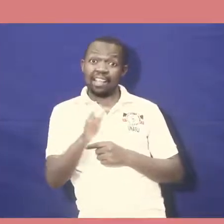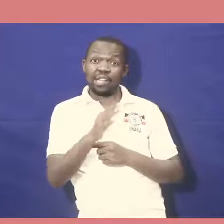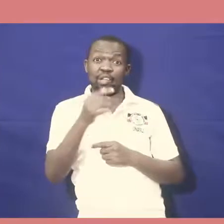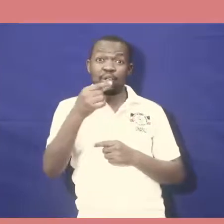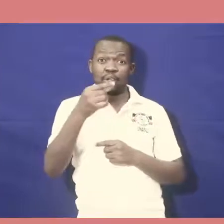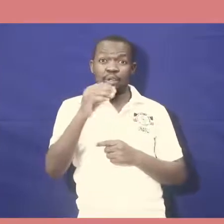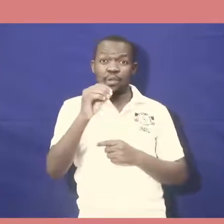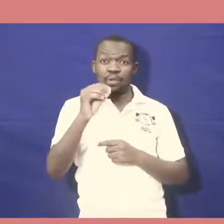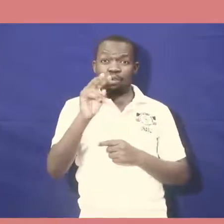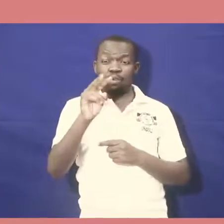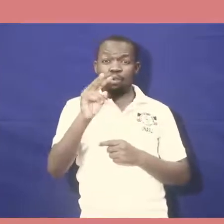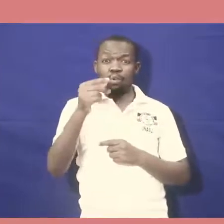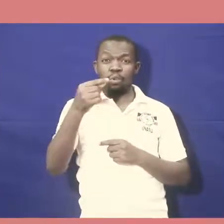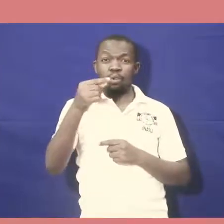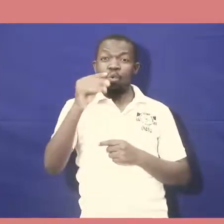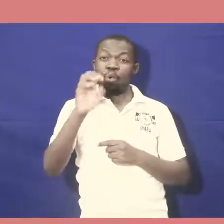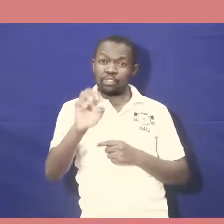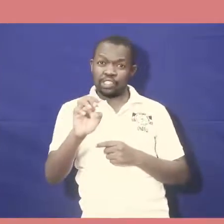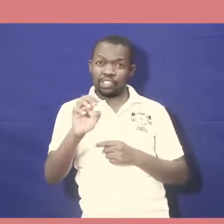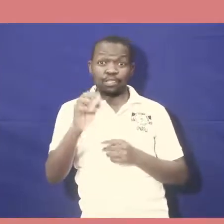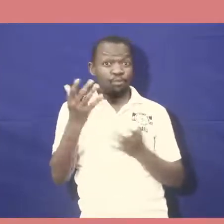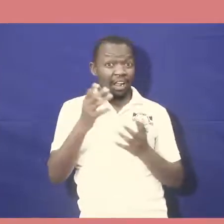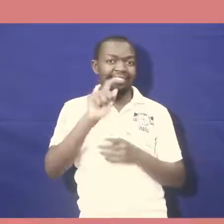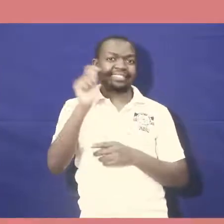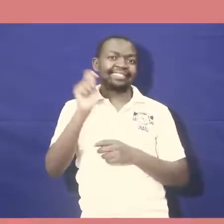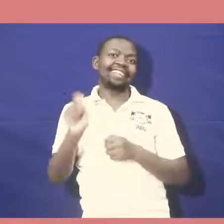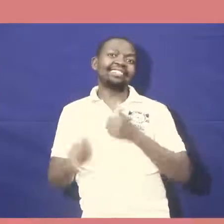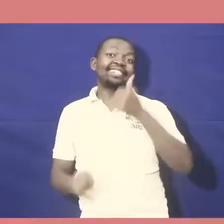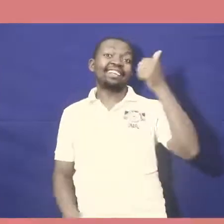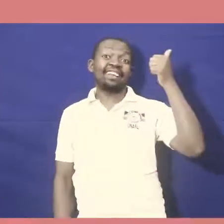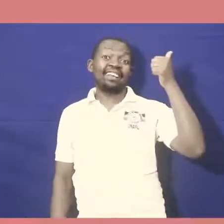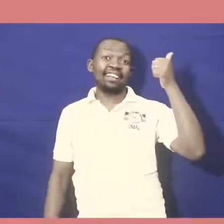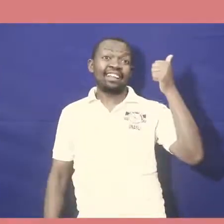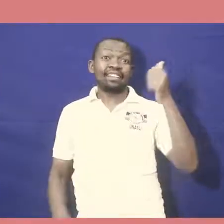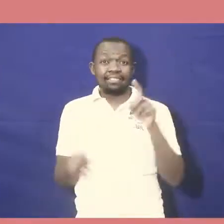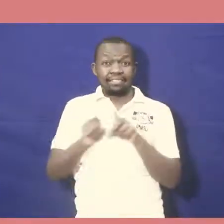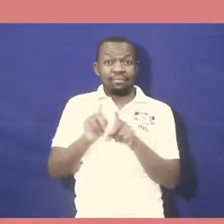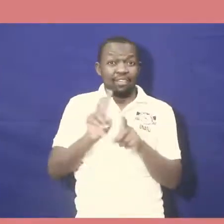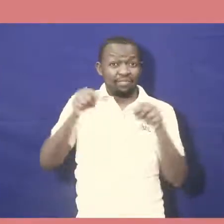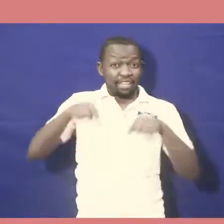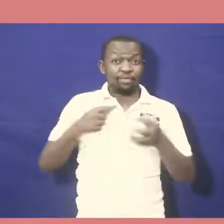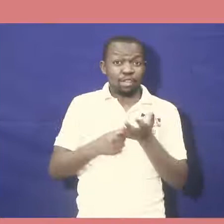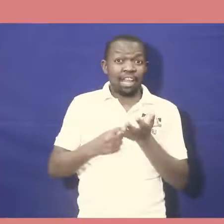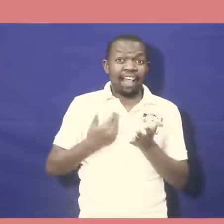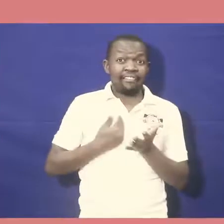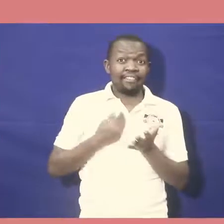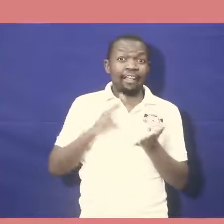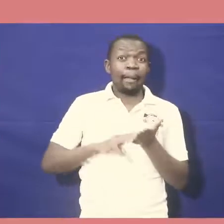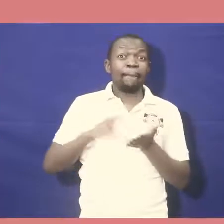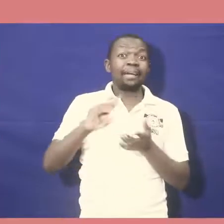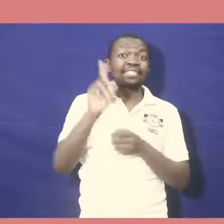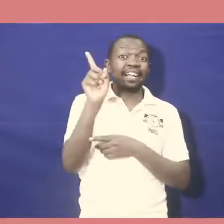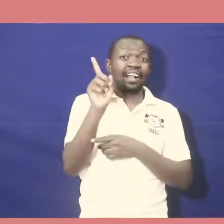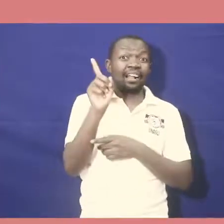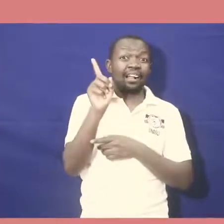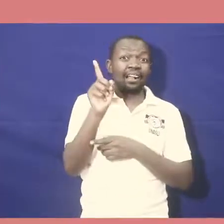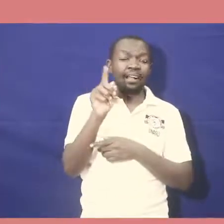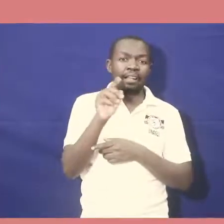One is in Masaka, in present-day Zimbabwe. That place is called